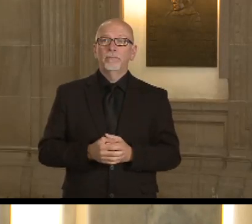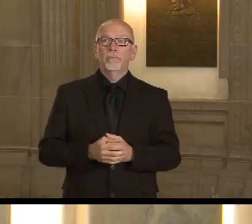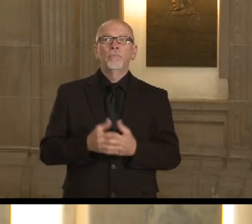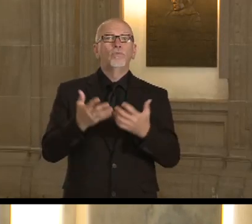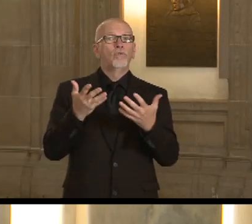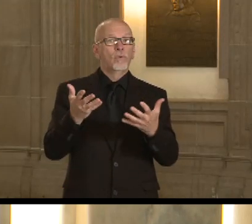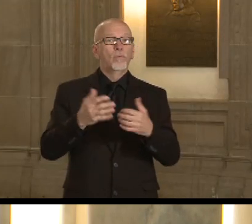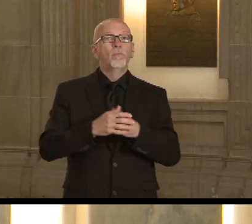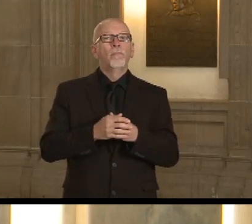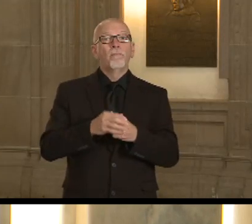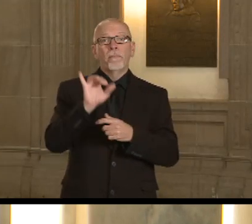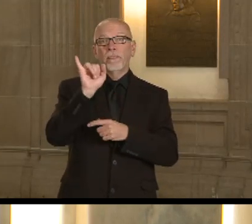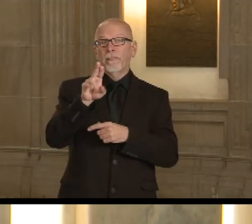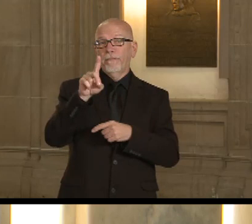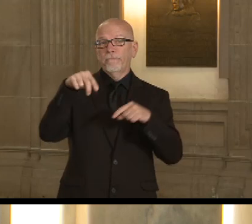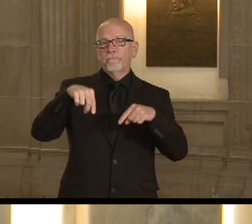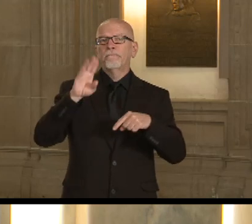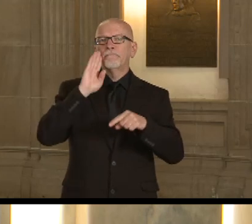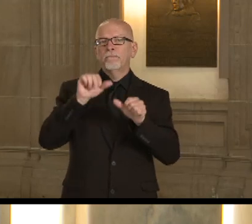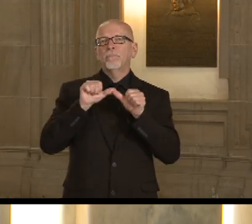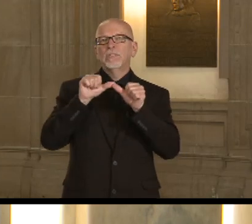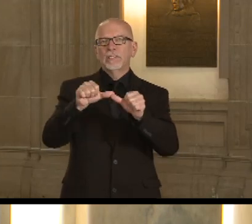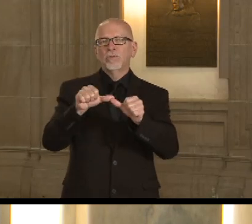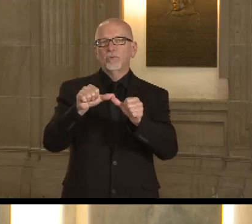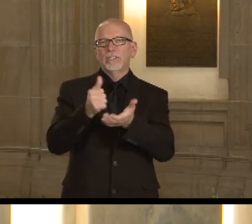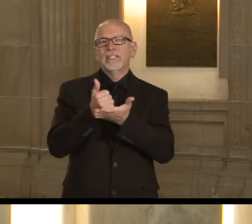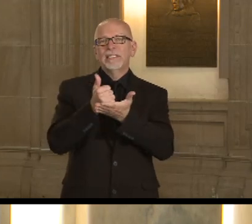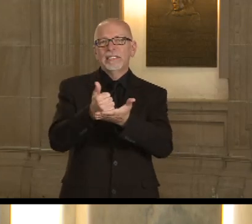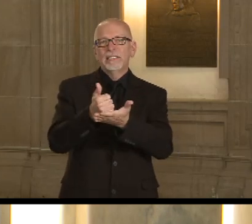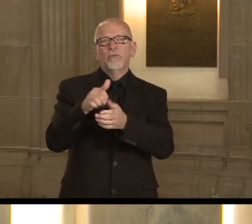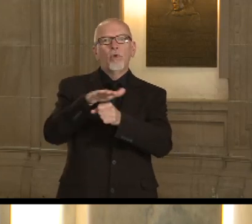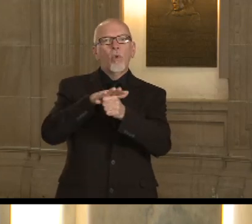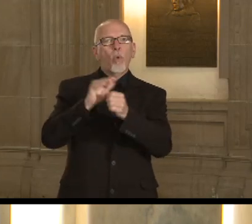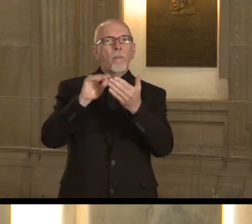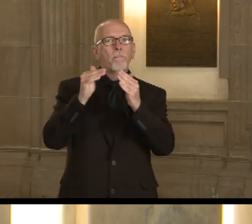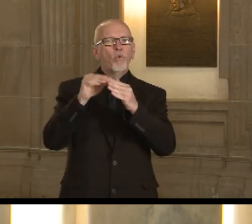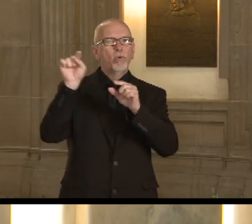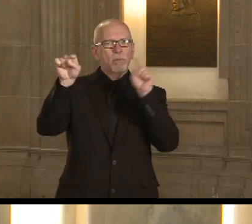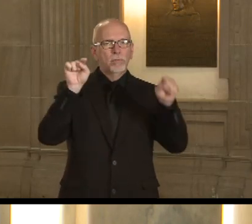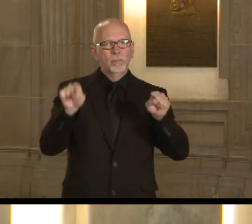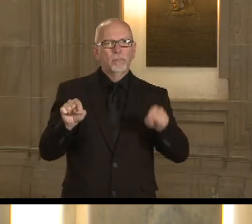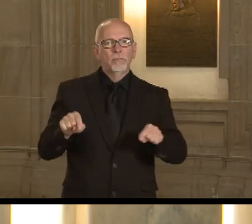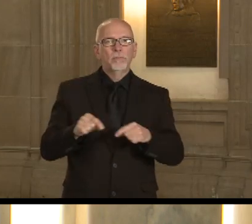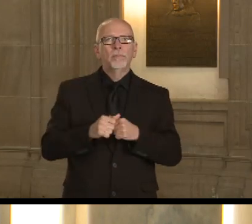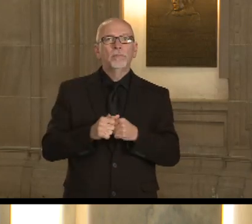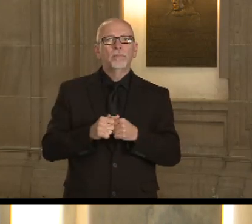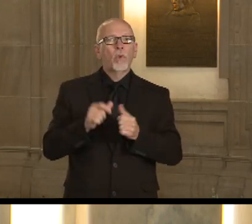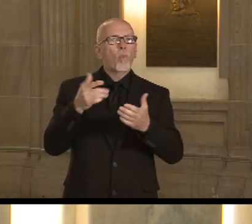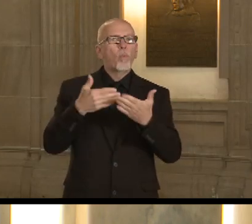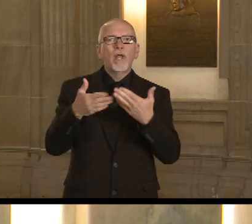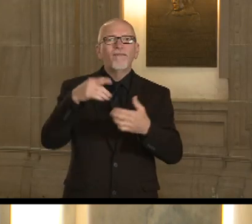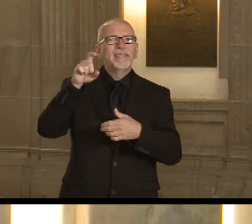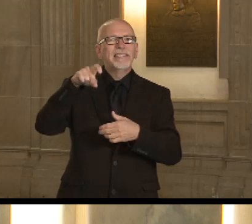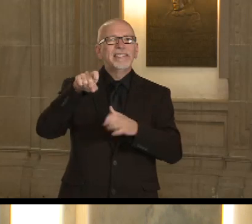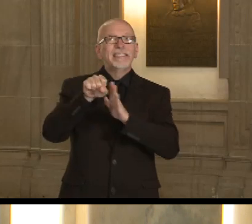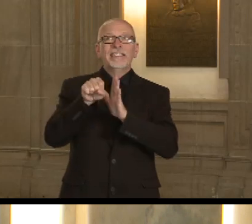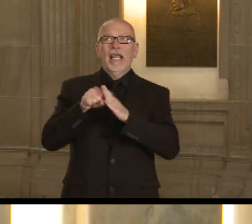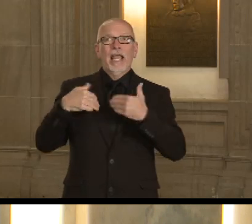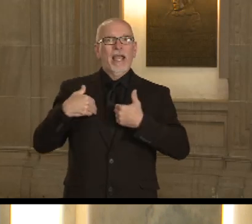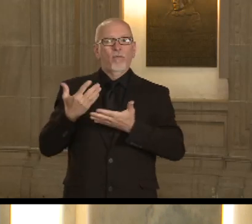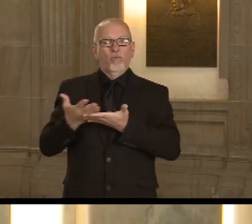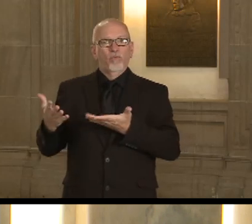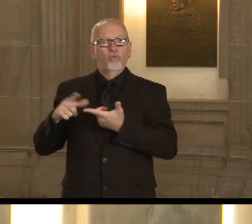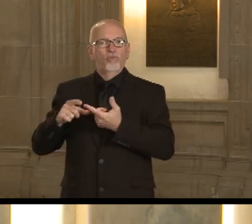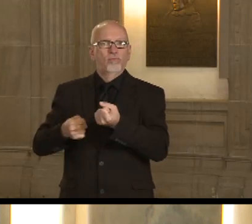Therefore, Indiana will continue assisting local communities with the needed state resources to enforce